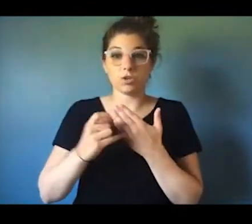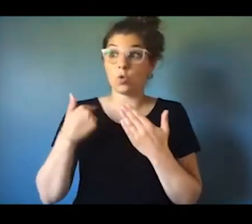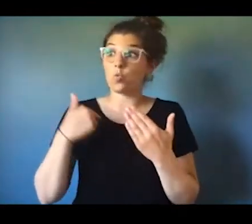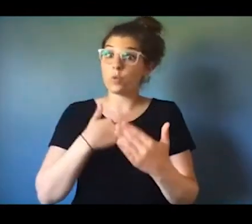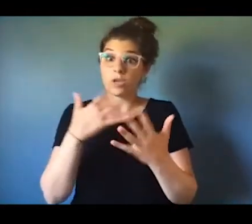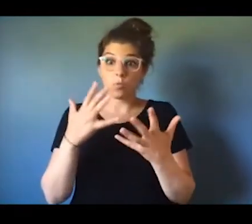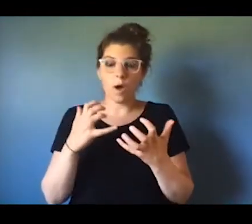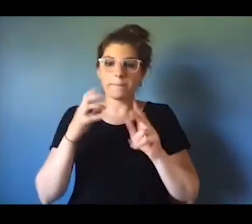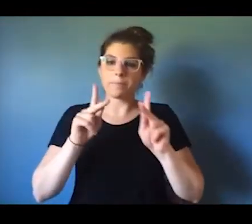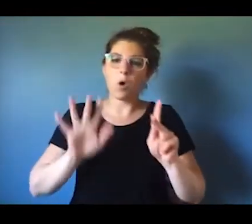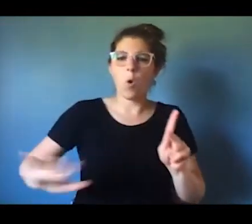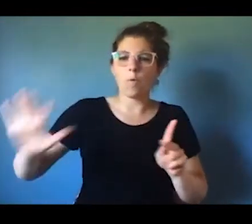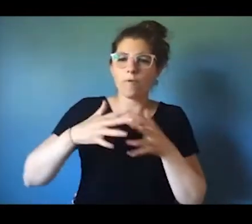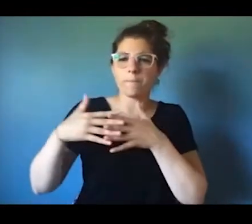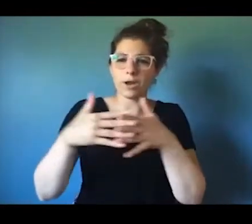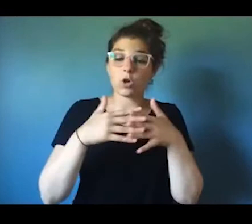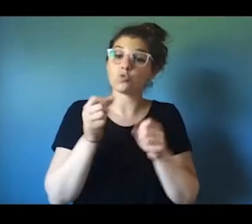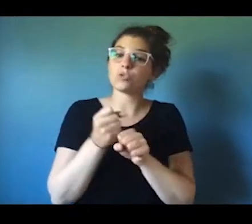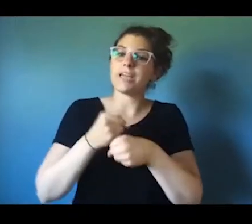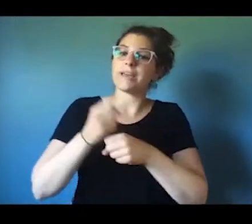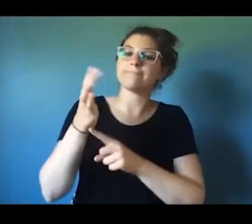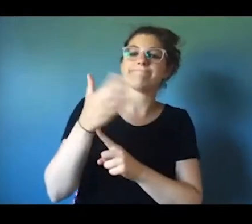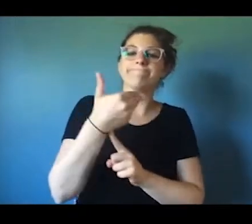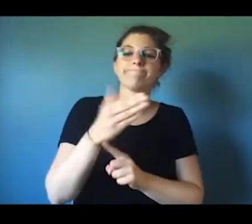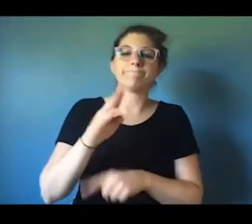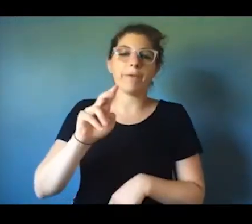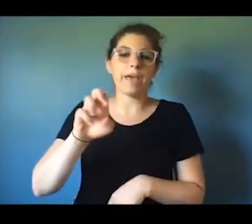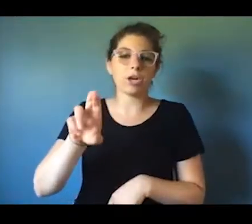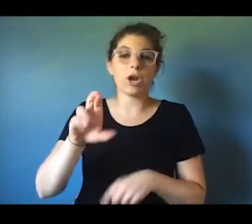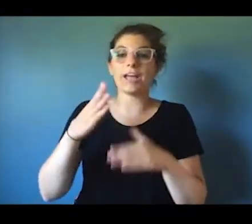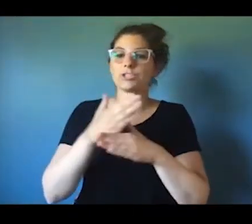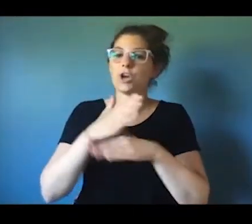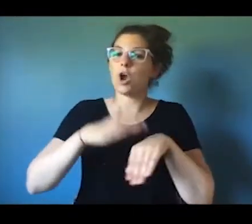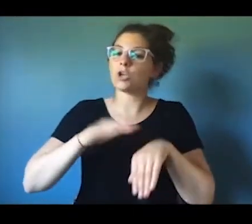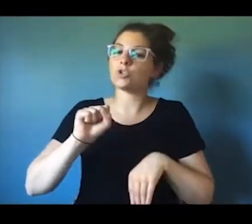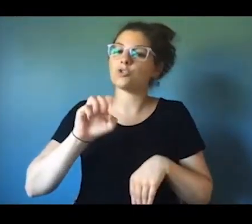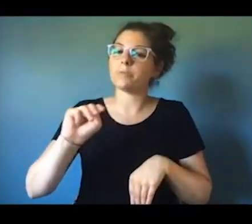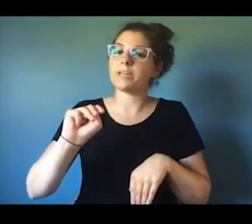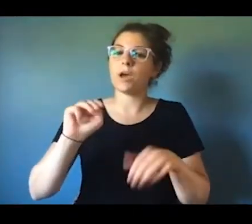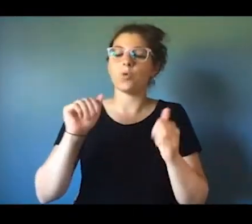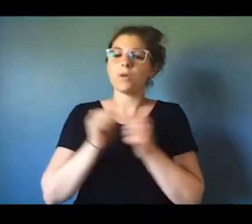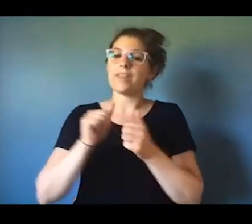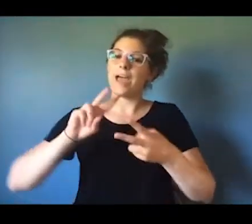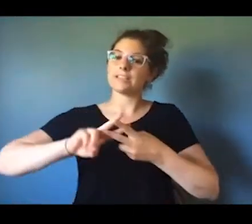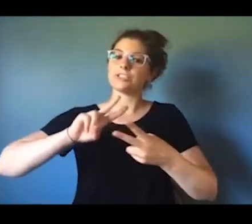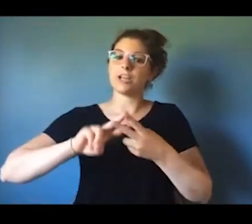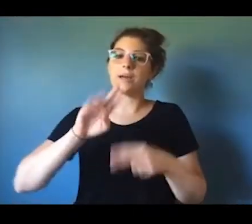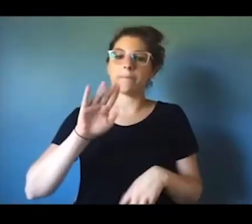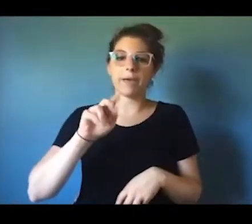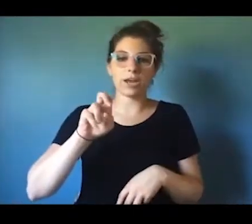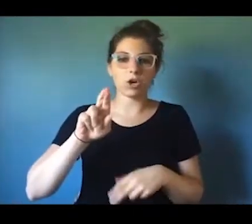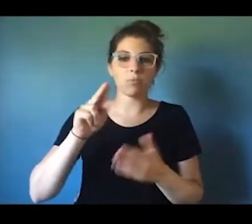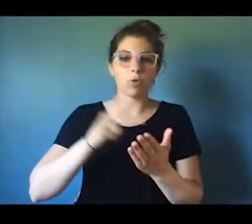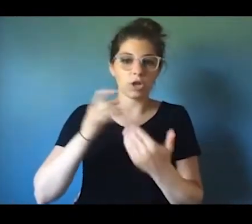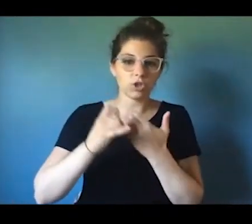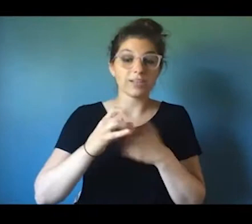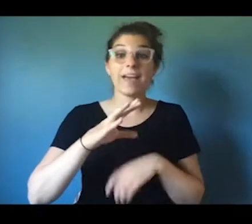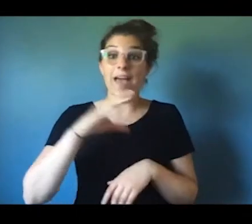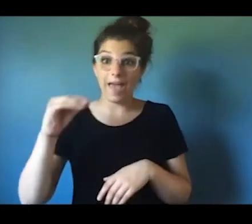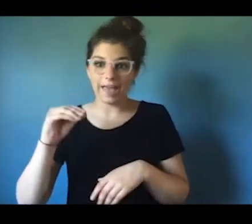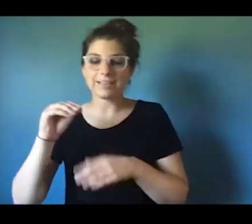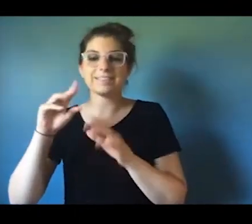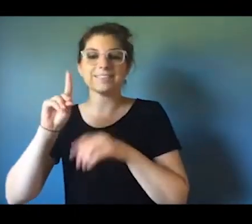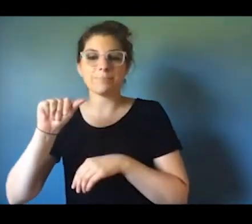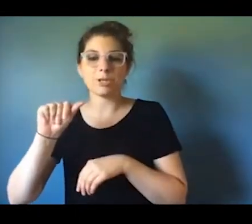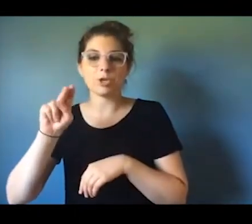people and organizations across the country to create banners and share them on social media with the hashtags Banner Project and